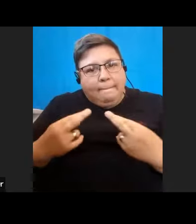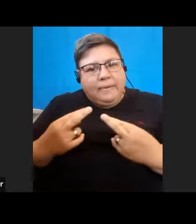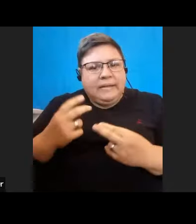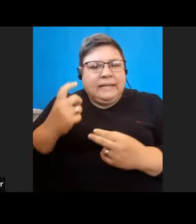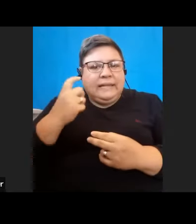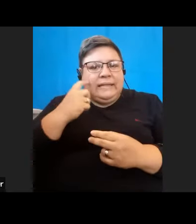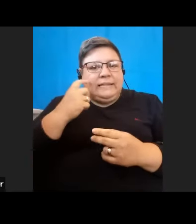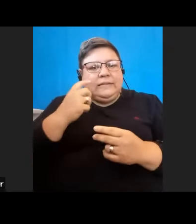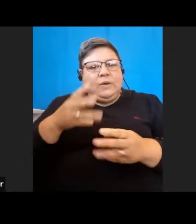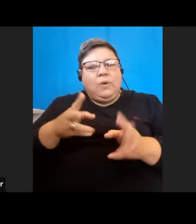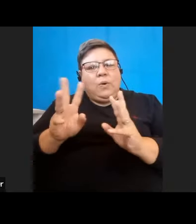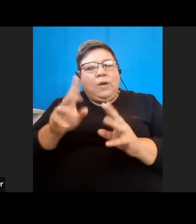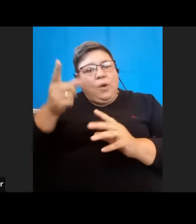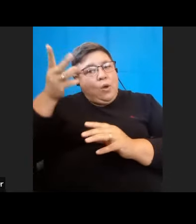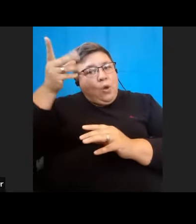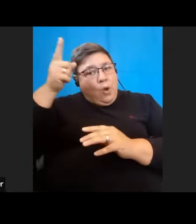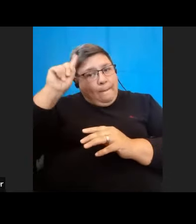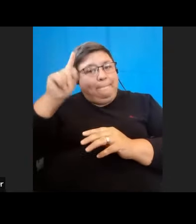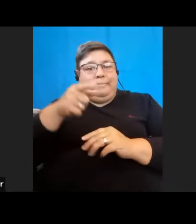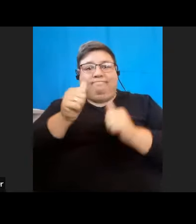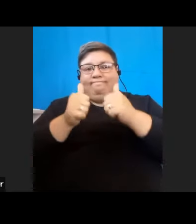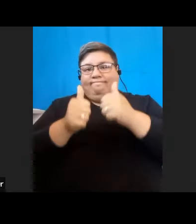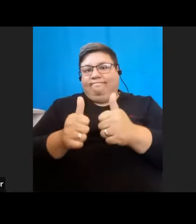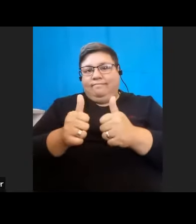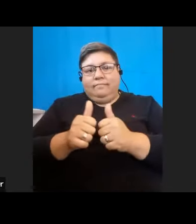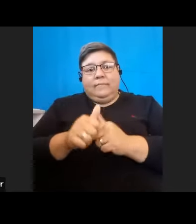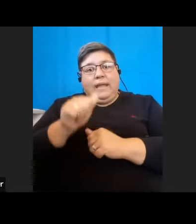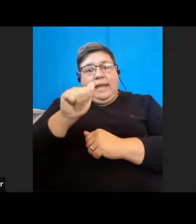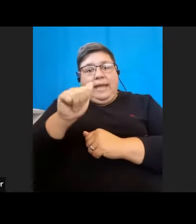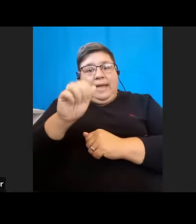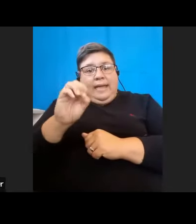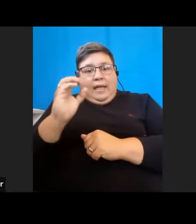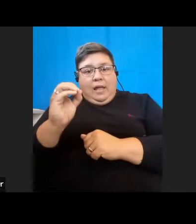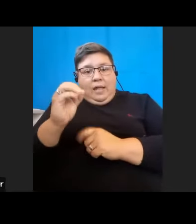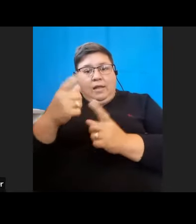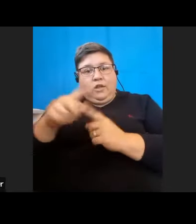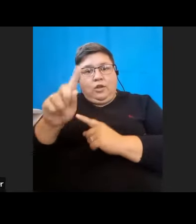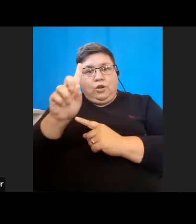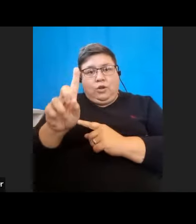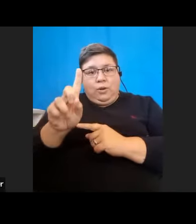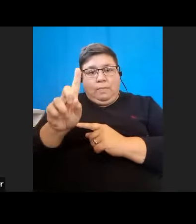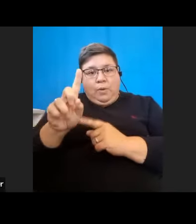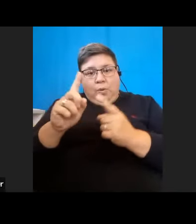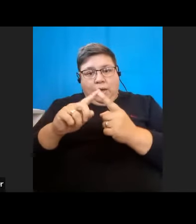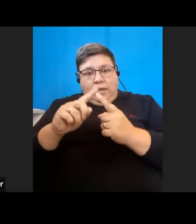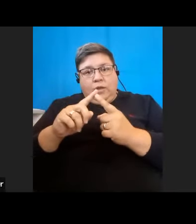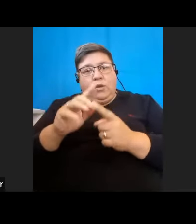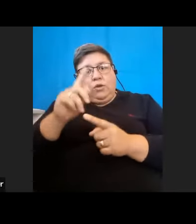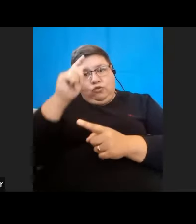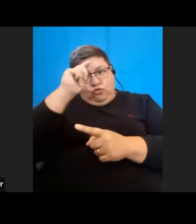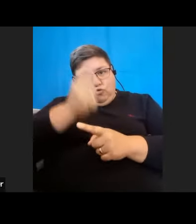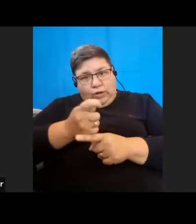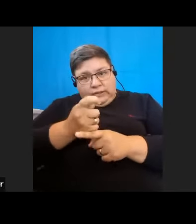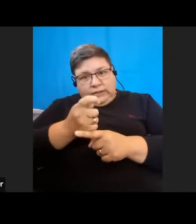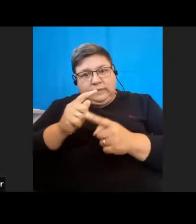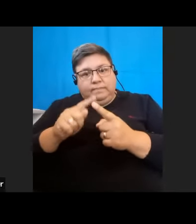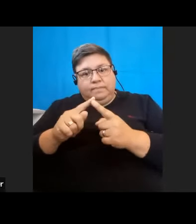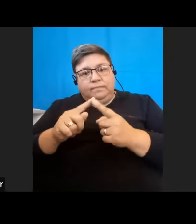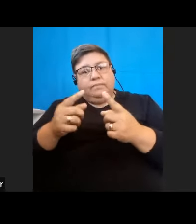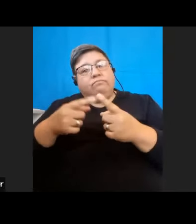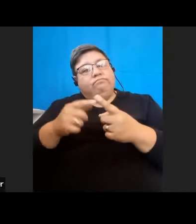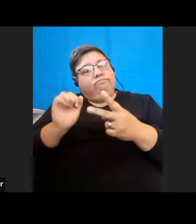hopefully I capture it. The AEO is, number one, the AEO is based on trust. It's one of SARS